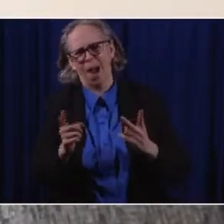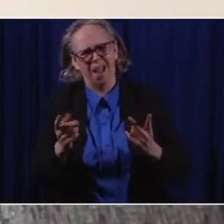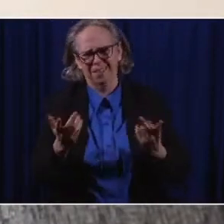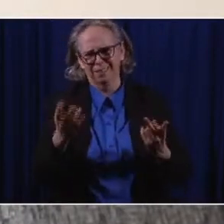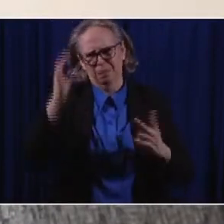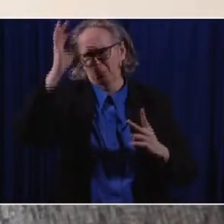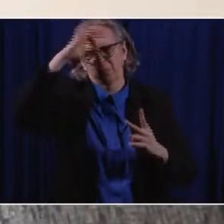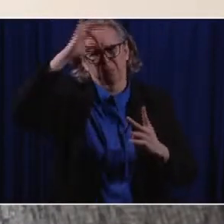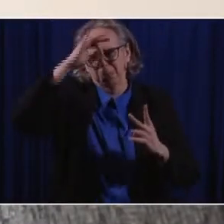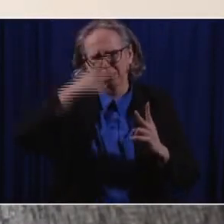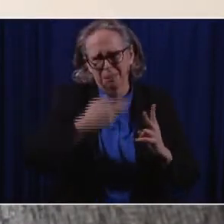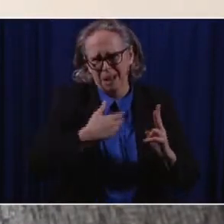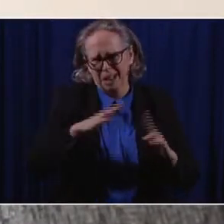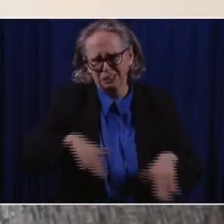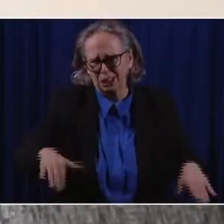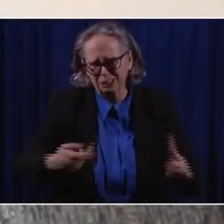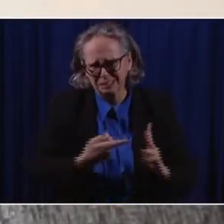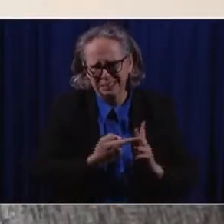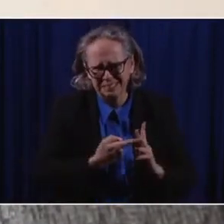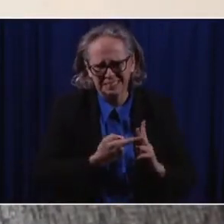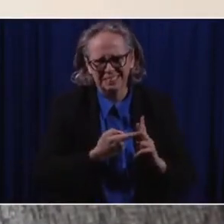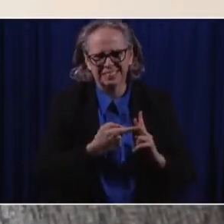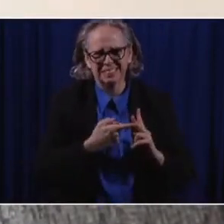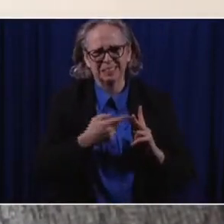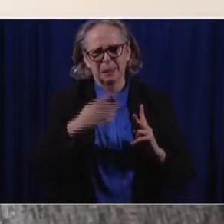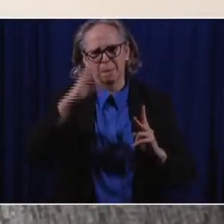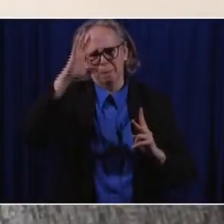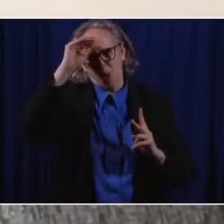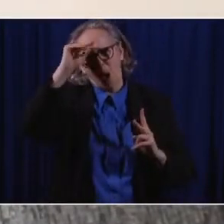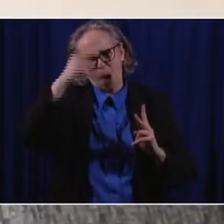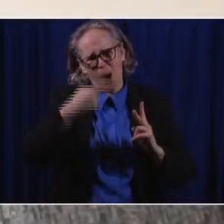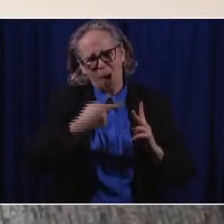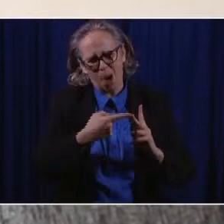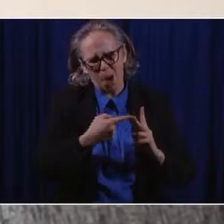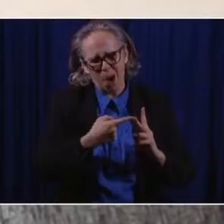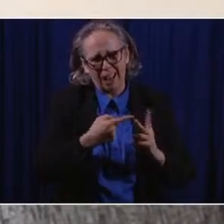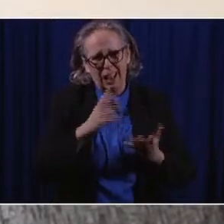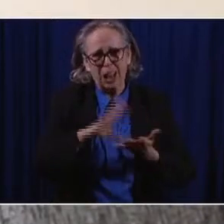7-year-old he's learning how to adjust oxygen.